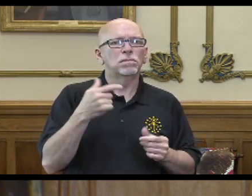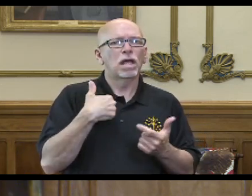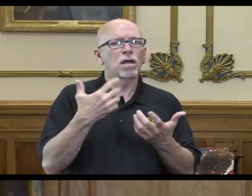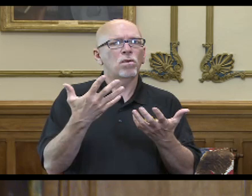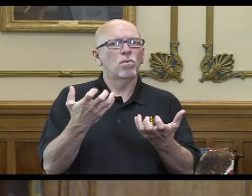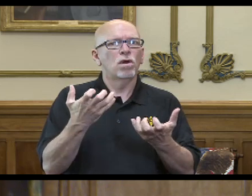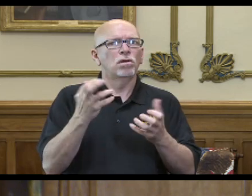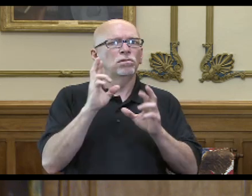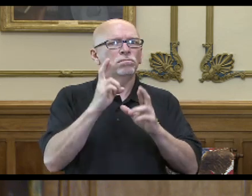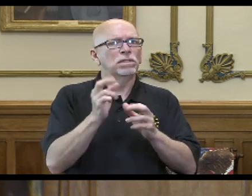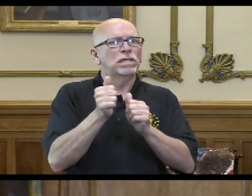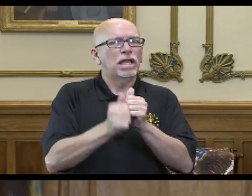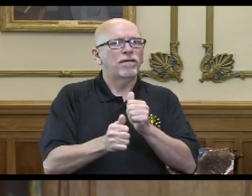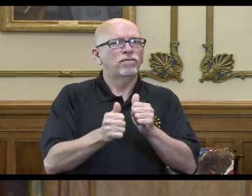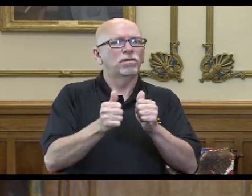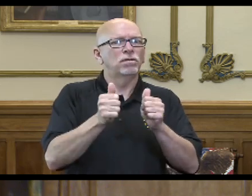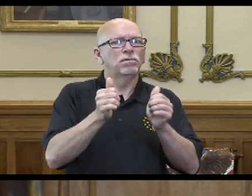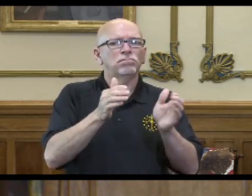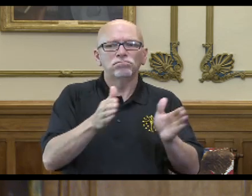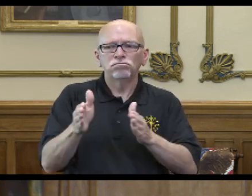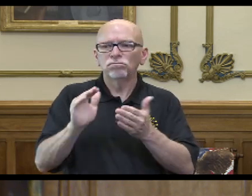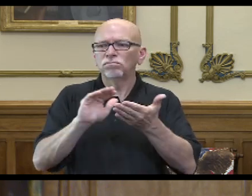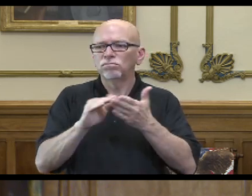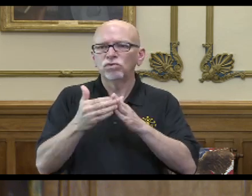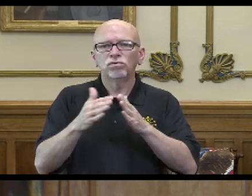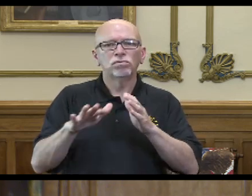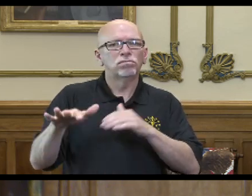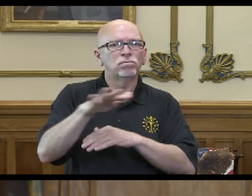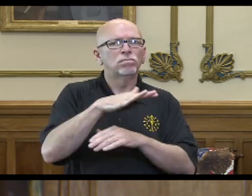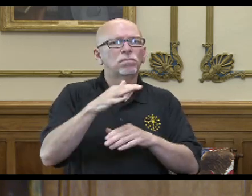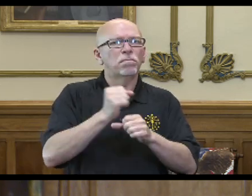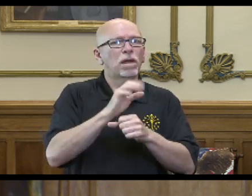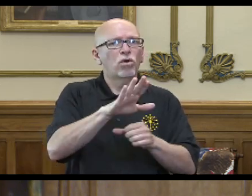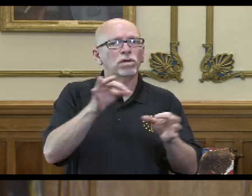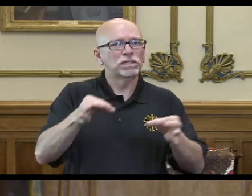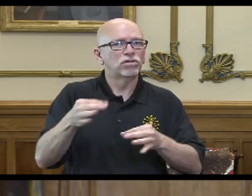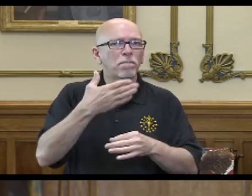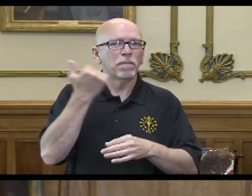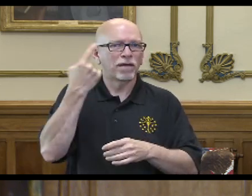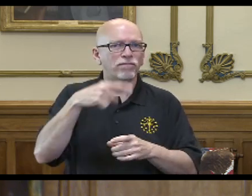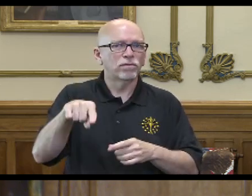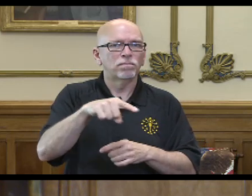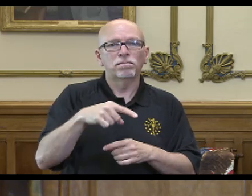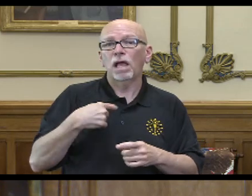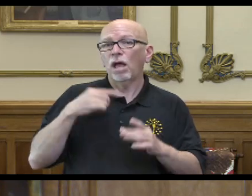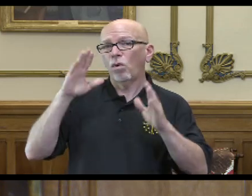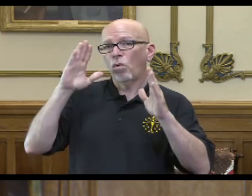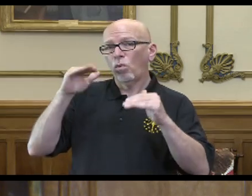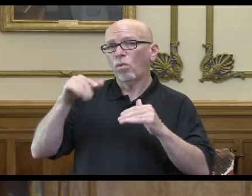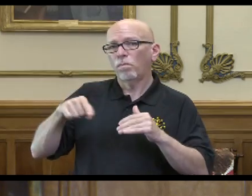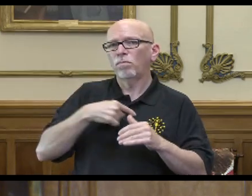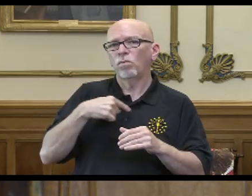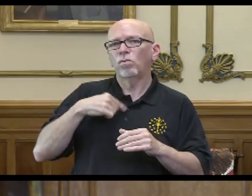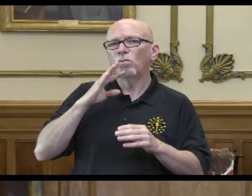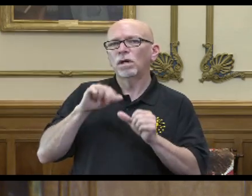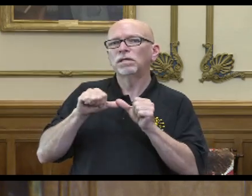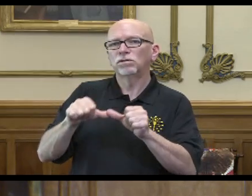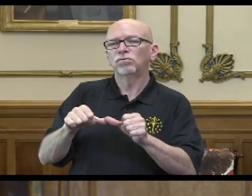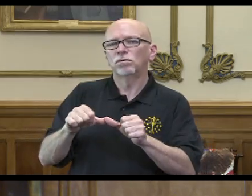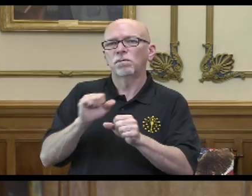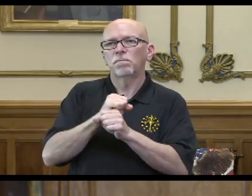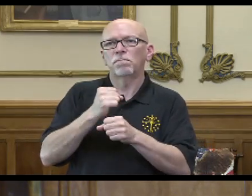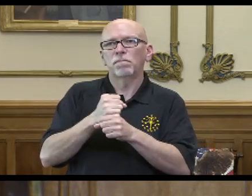to respect every individual community's ability to make the decision there that is best. I hope that we will continue to